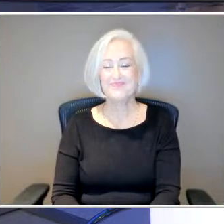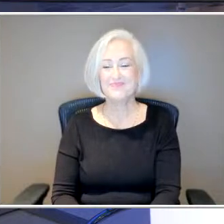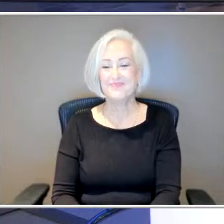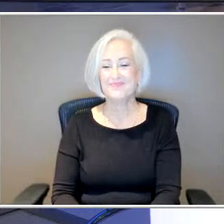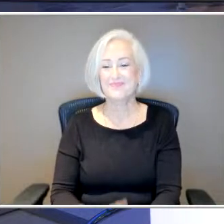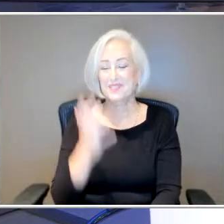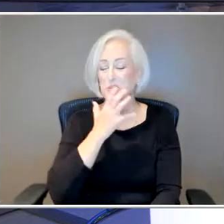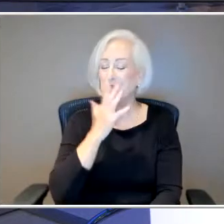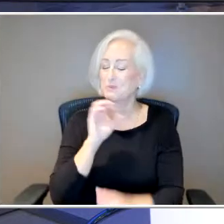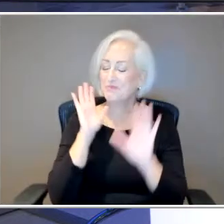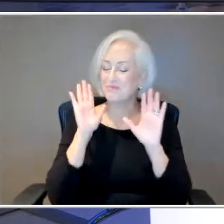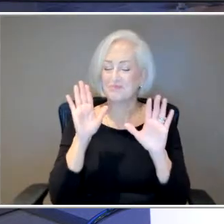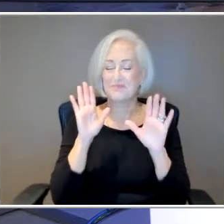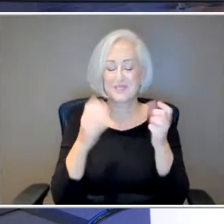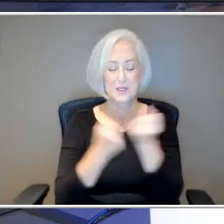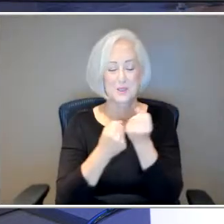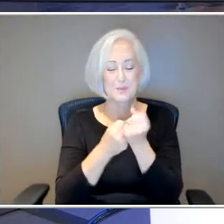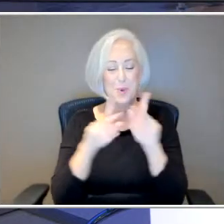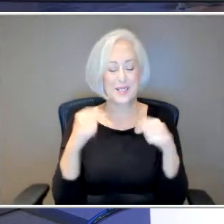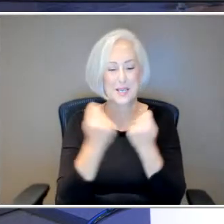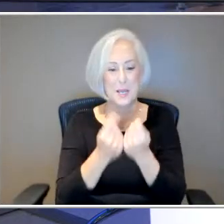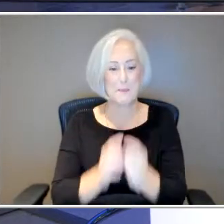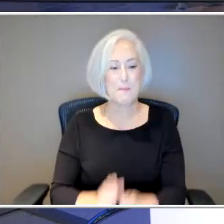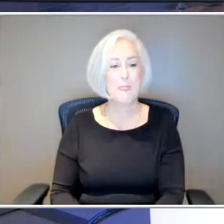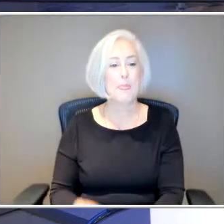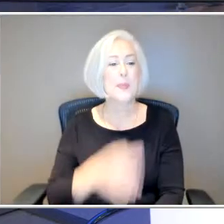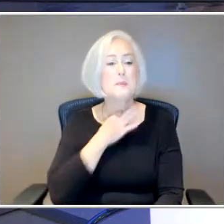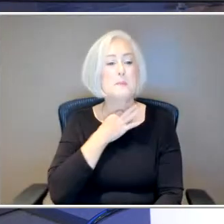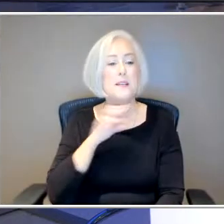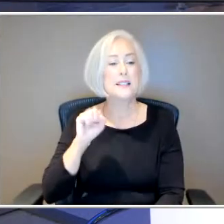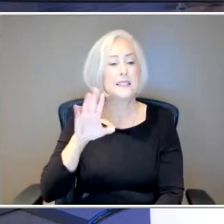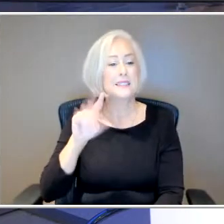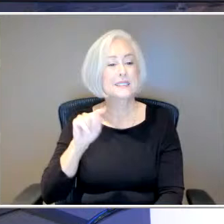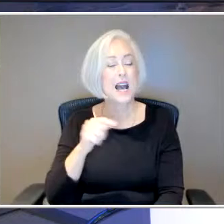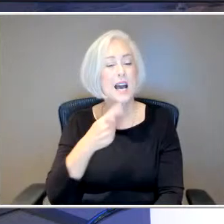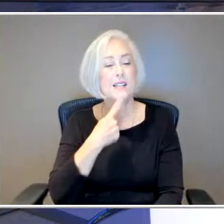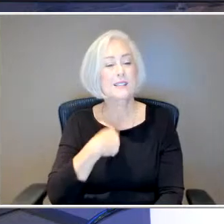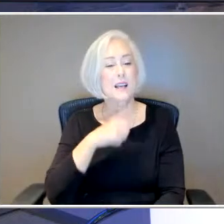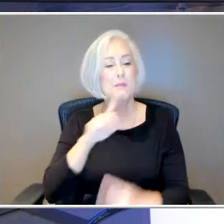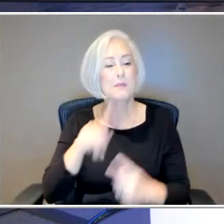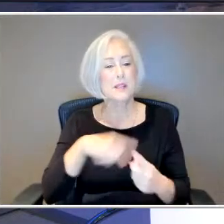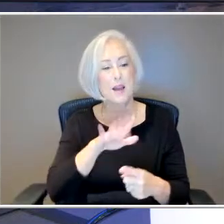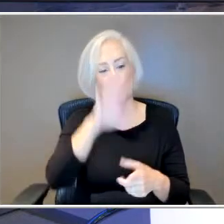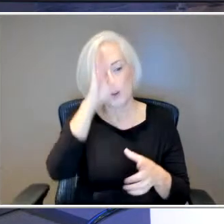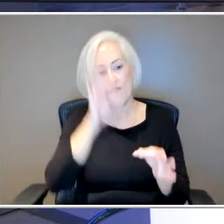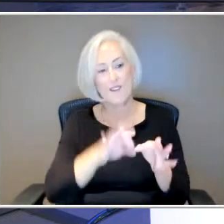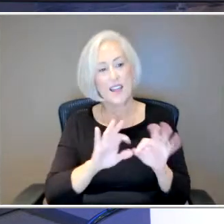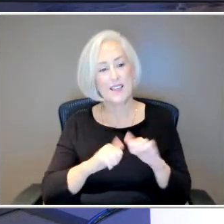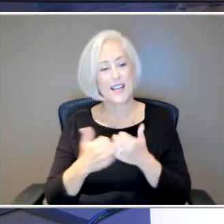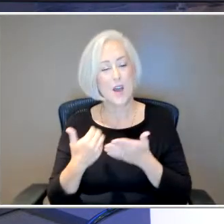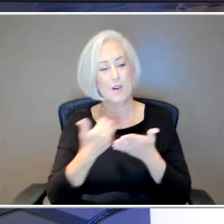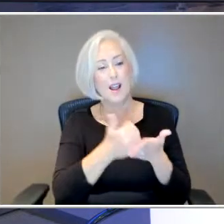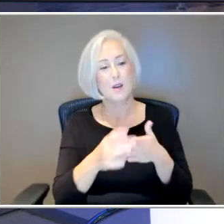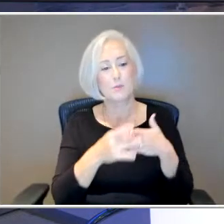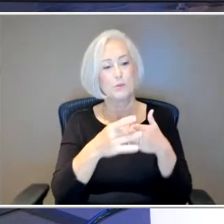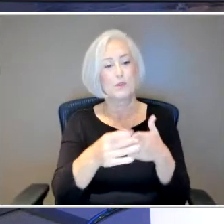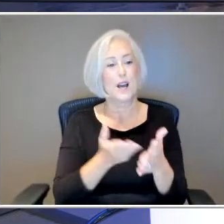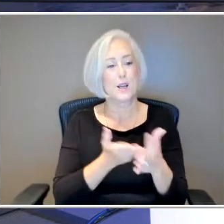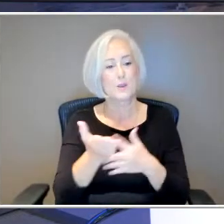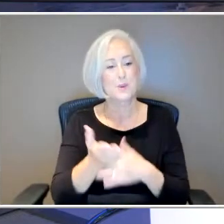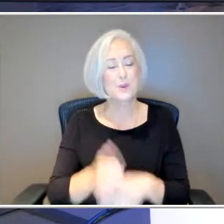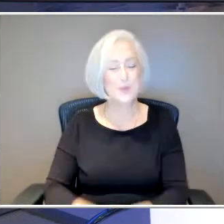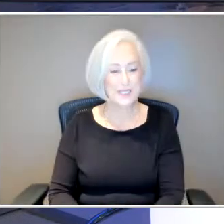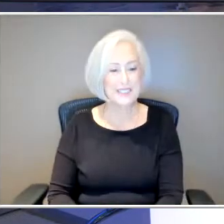is. Can I ask Scott you about your faith and how your faith has helped guide you and Kerrie? She mentioned it as well, and she has a